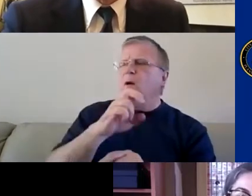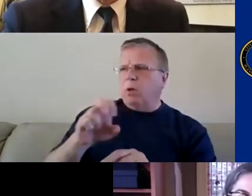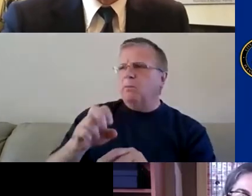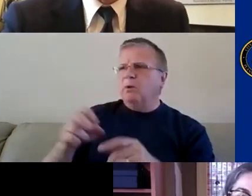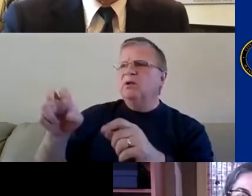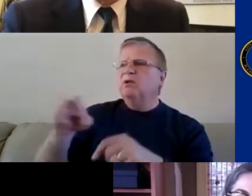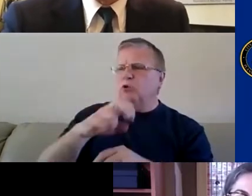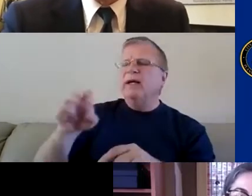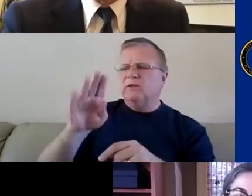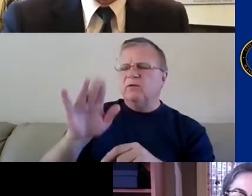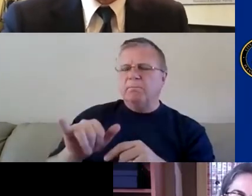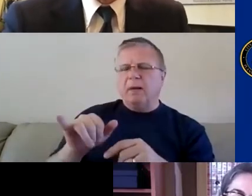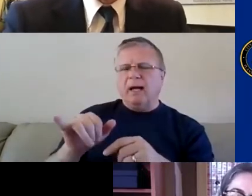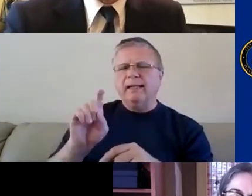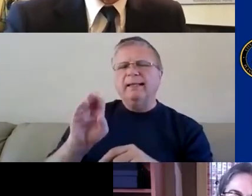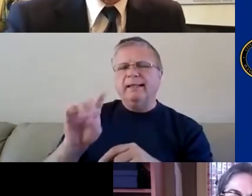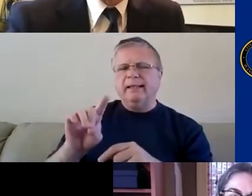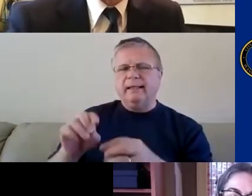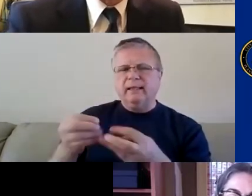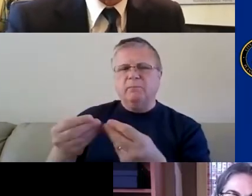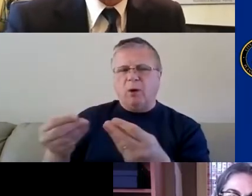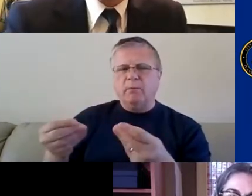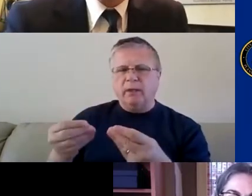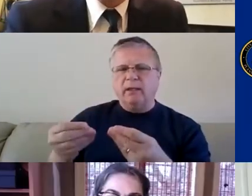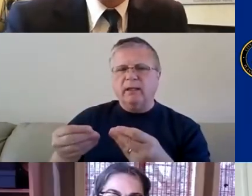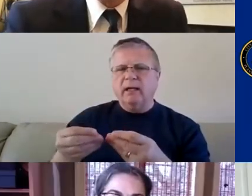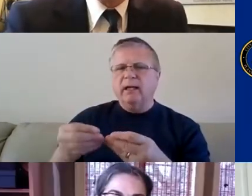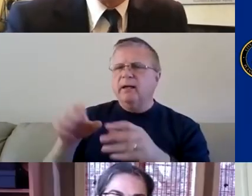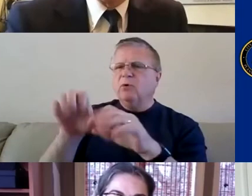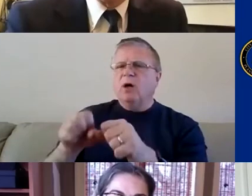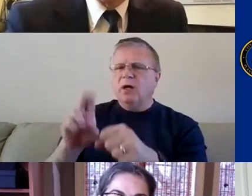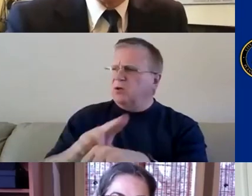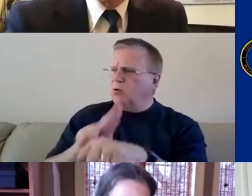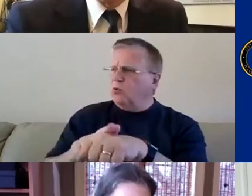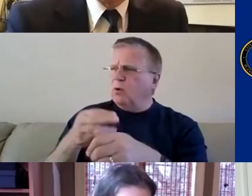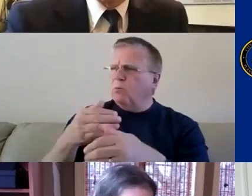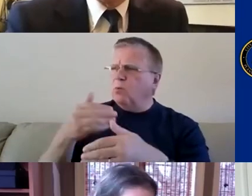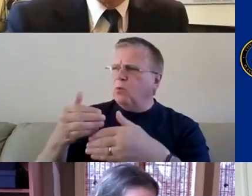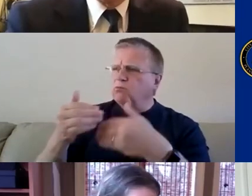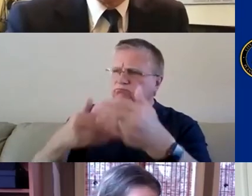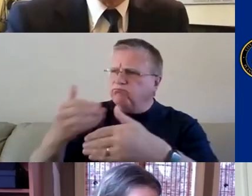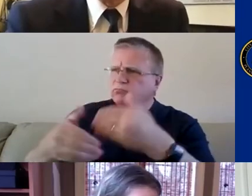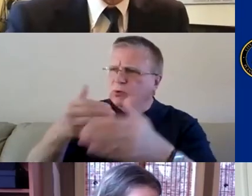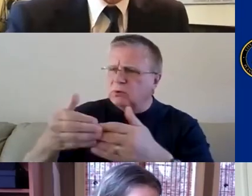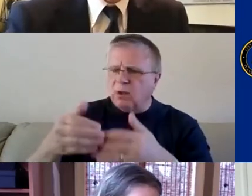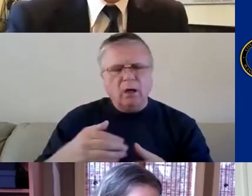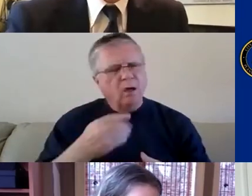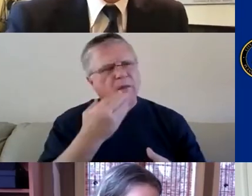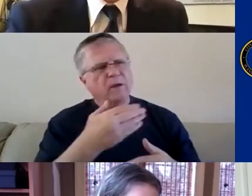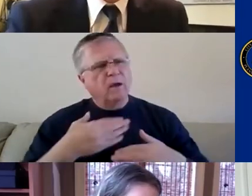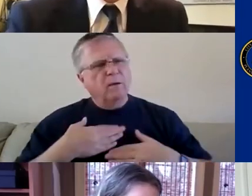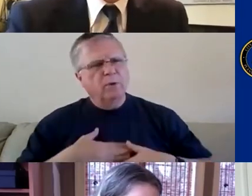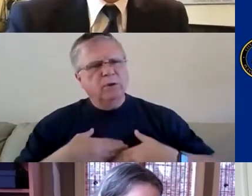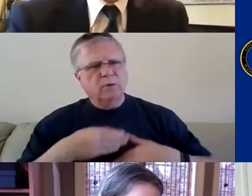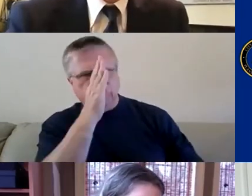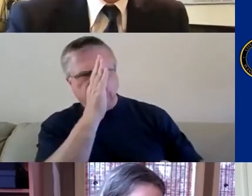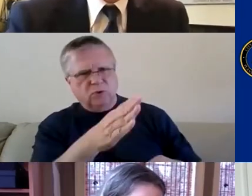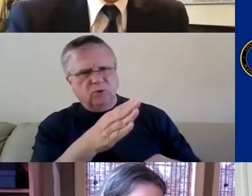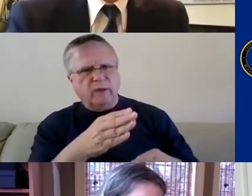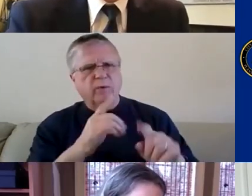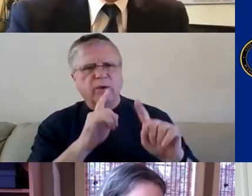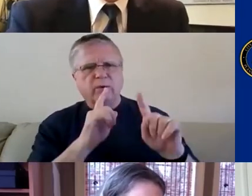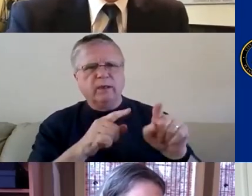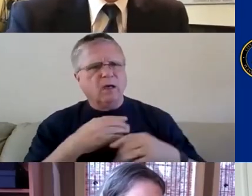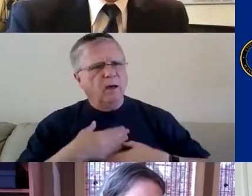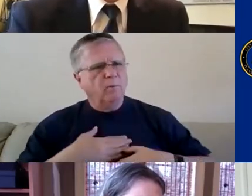and was acquired in the normal course of events. Thank you. I appreciate your being forthright with that answer. I appreciate